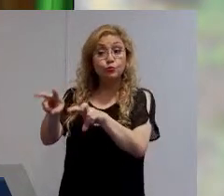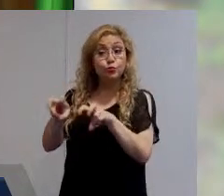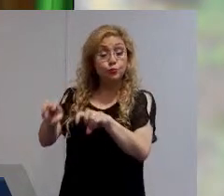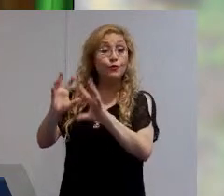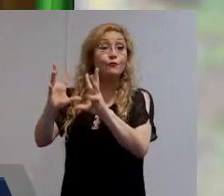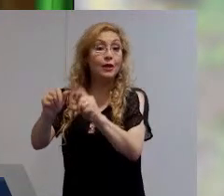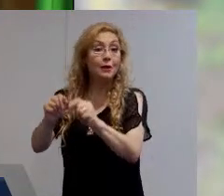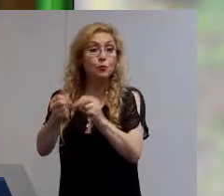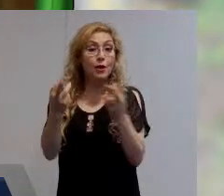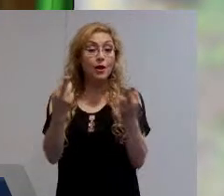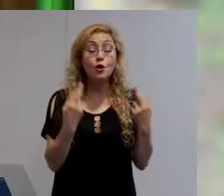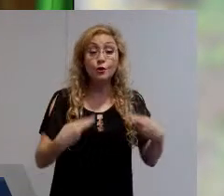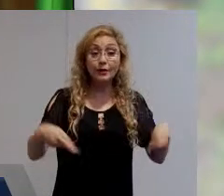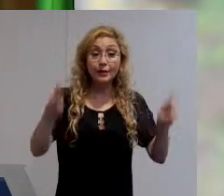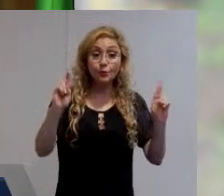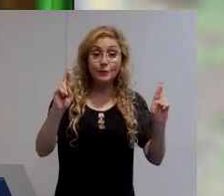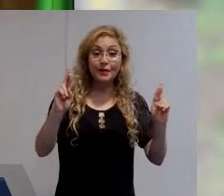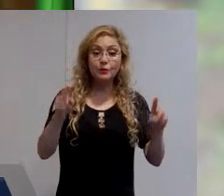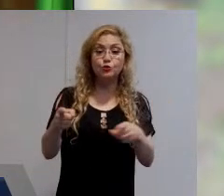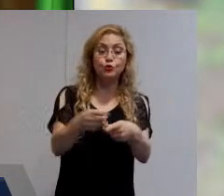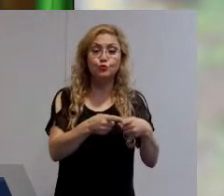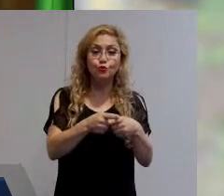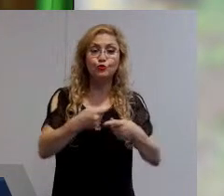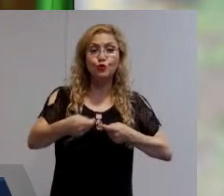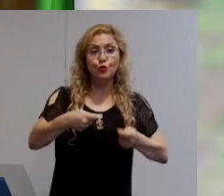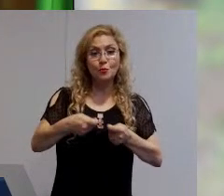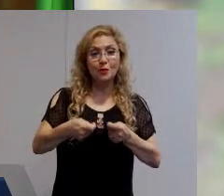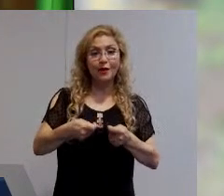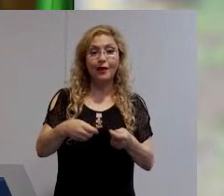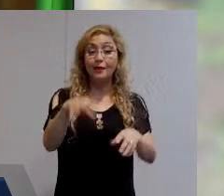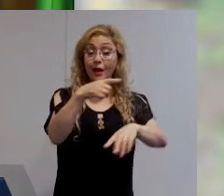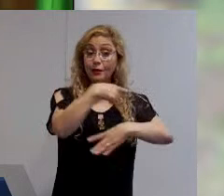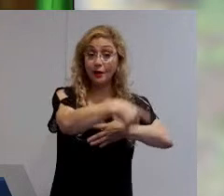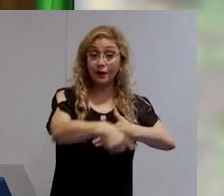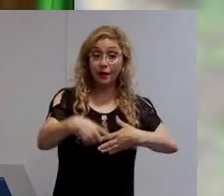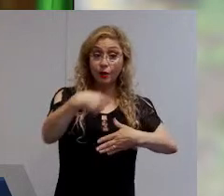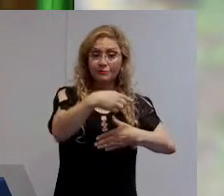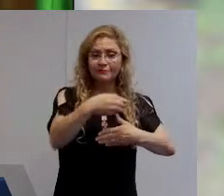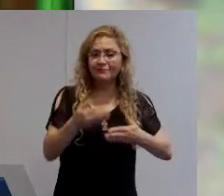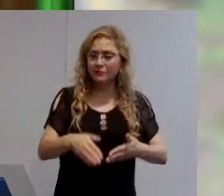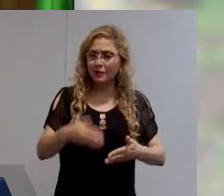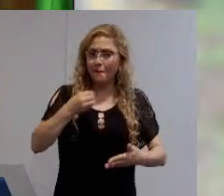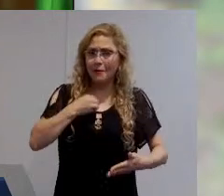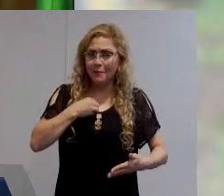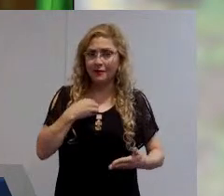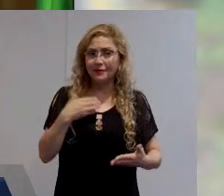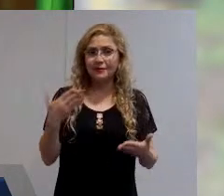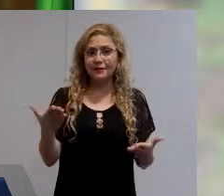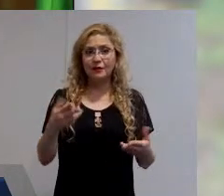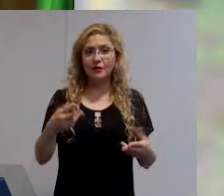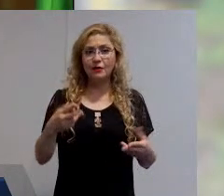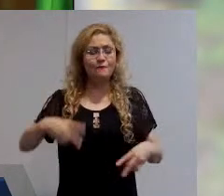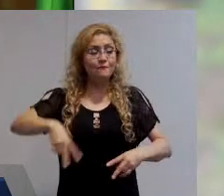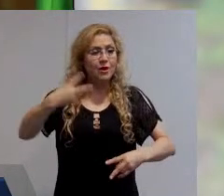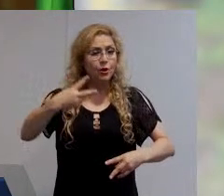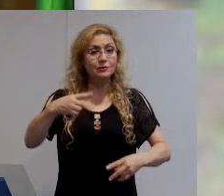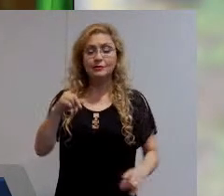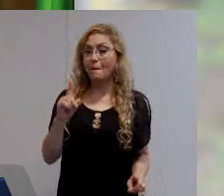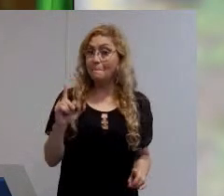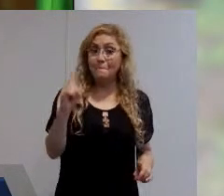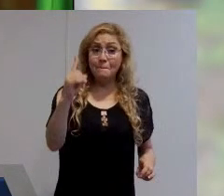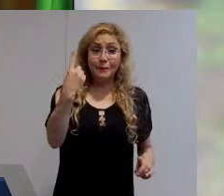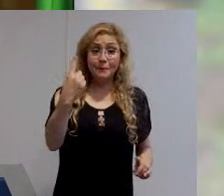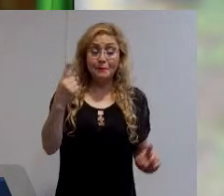considerable contribution of family farming to the economic recovery of the region. Now, it's also very valuable for me